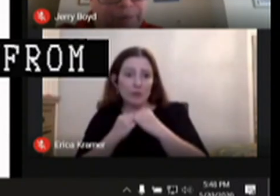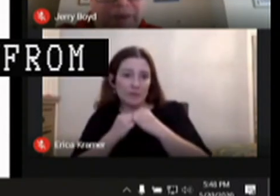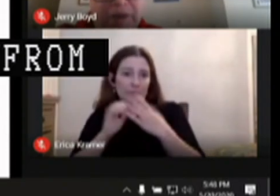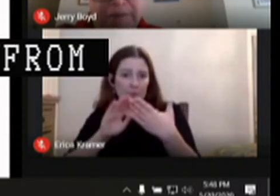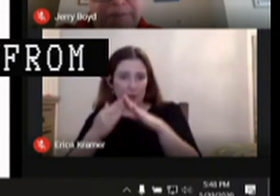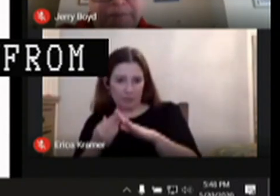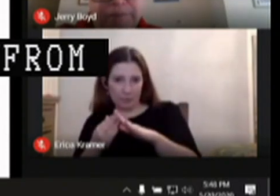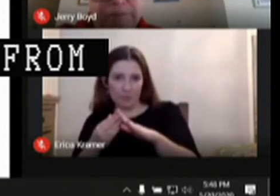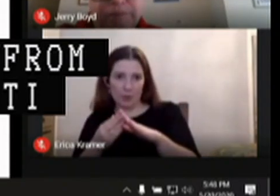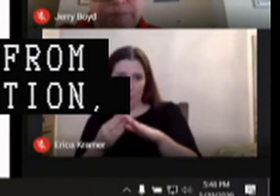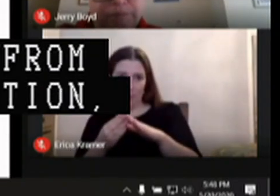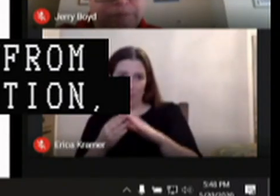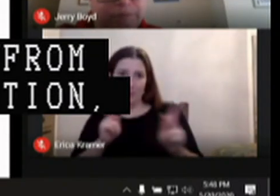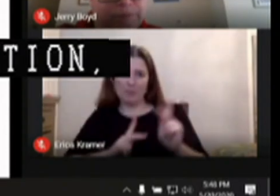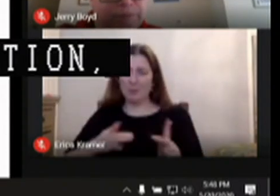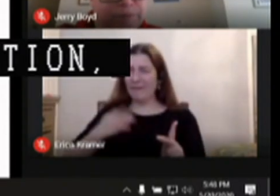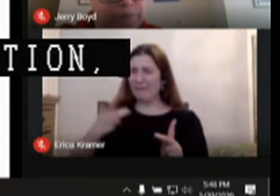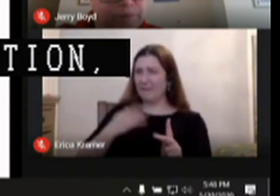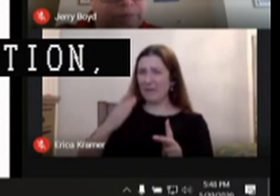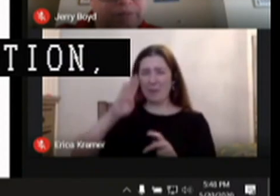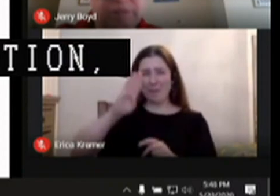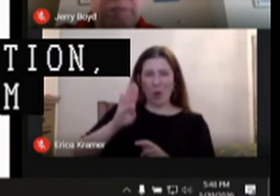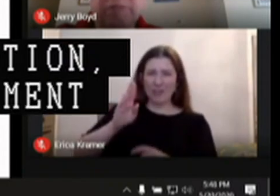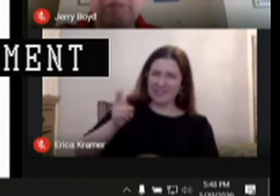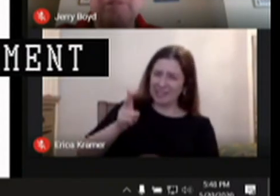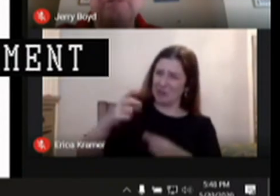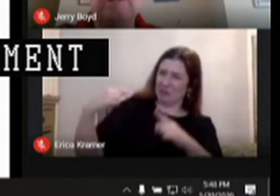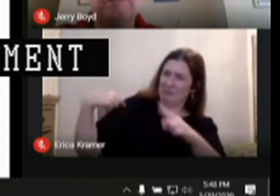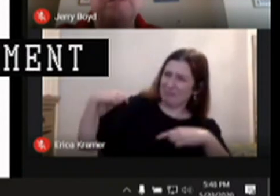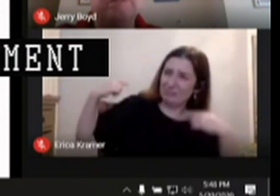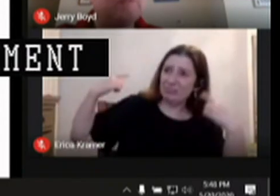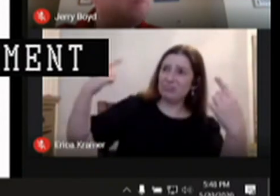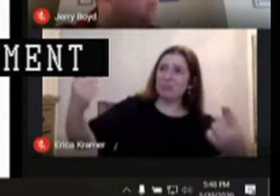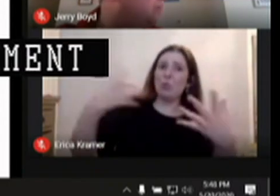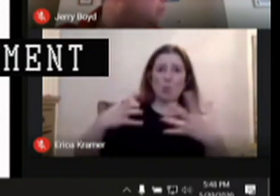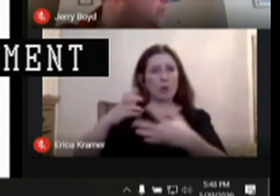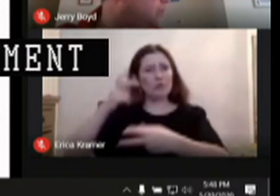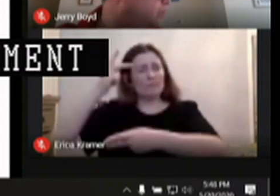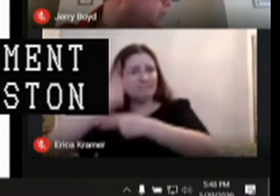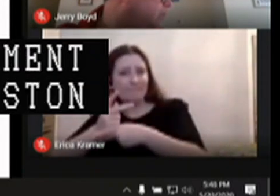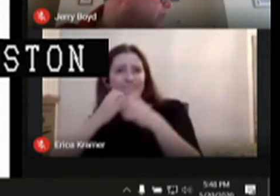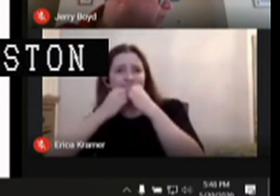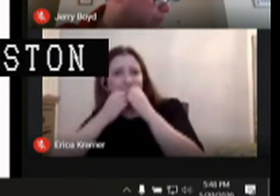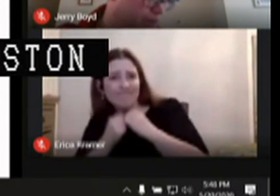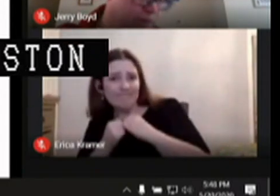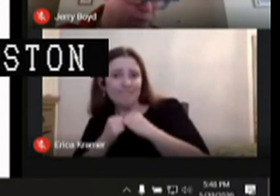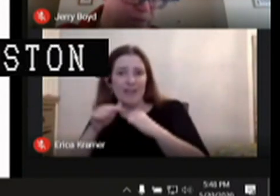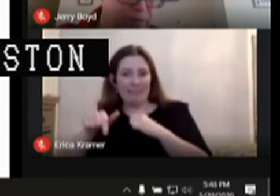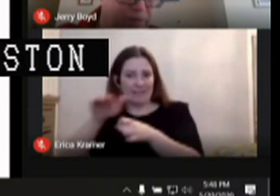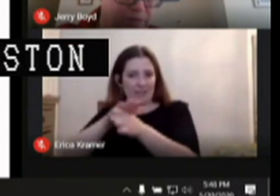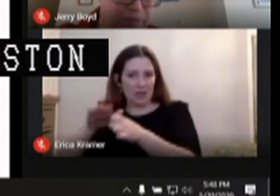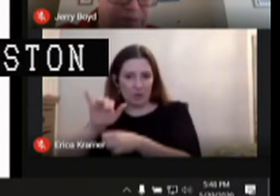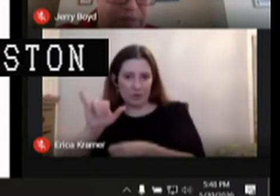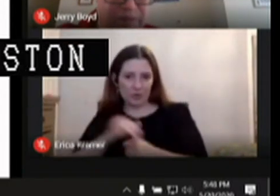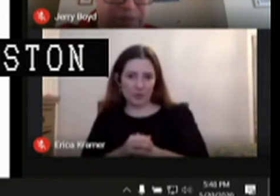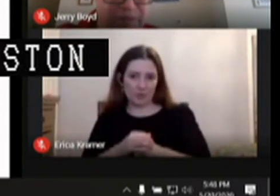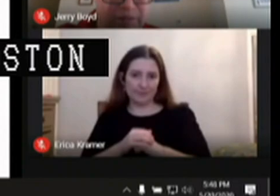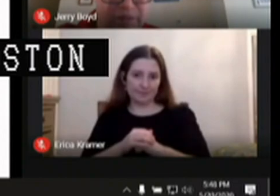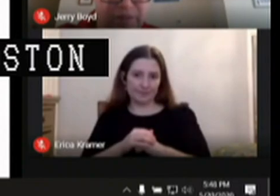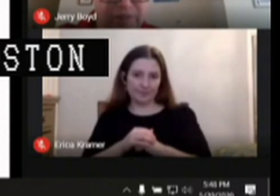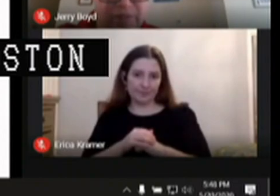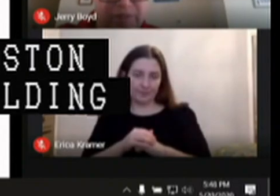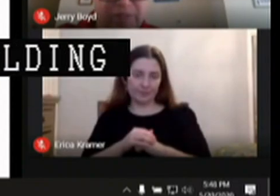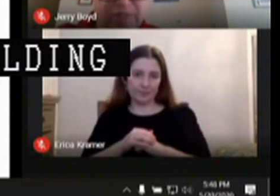Government Center is in the history of Boston and what it means as a brutalist building and to reinterpret that civic